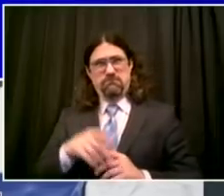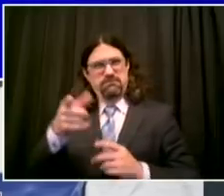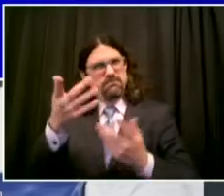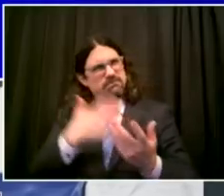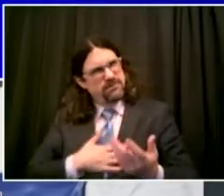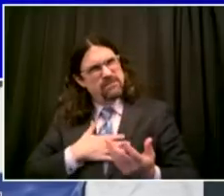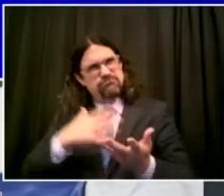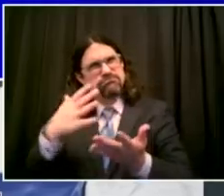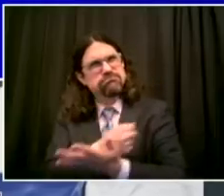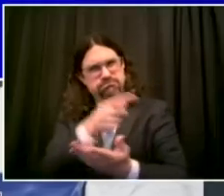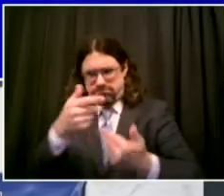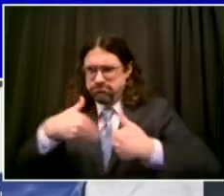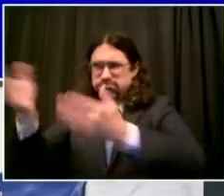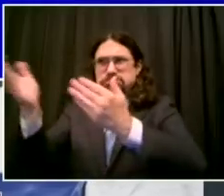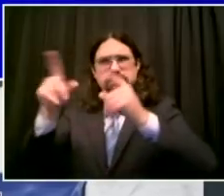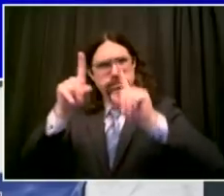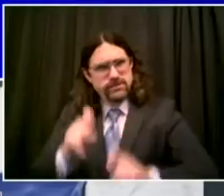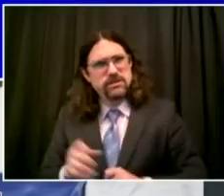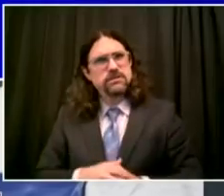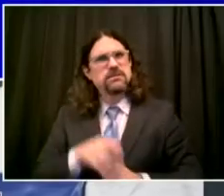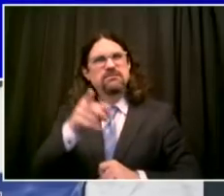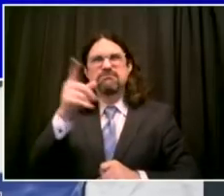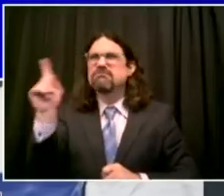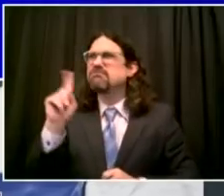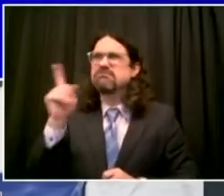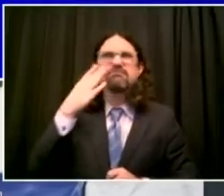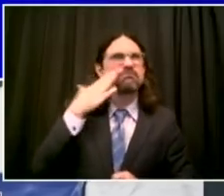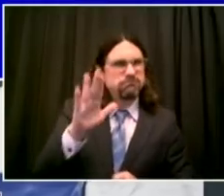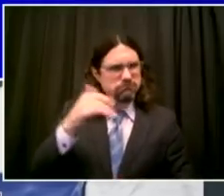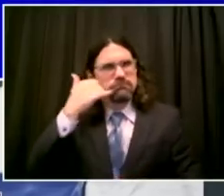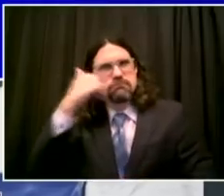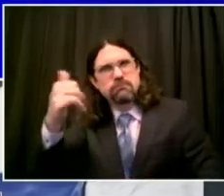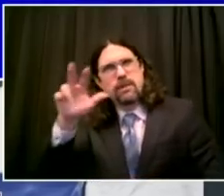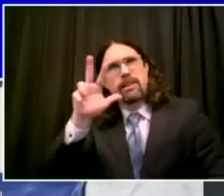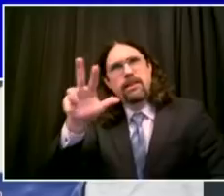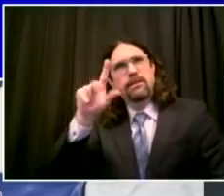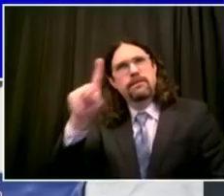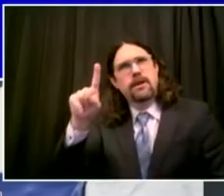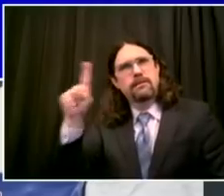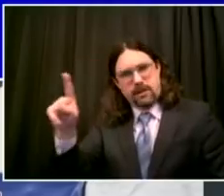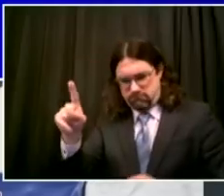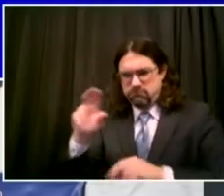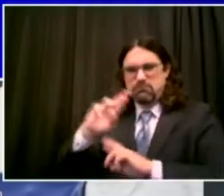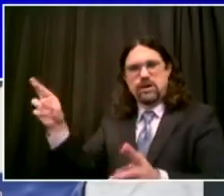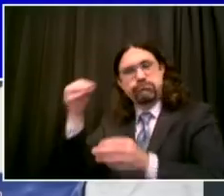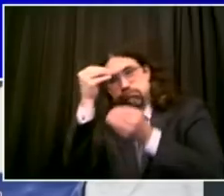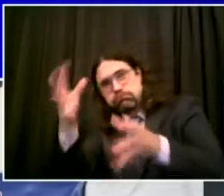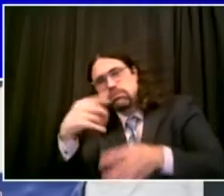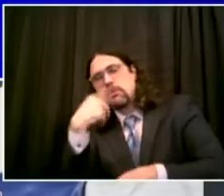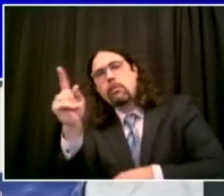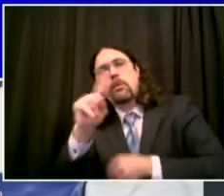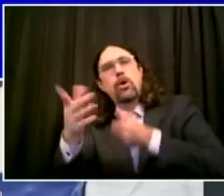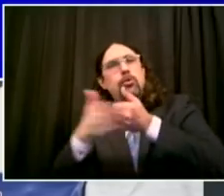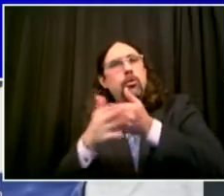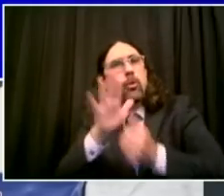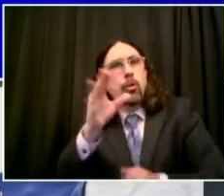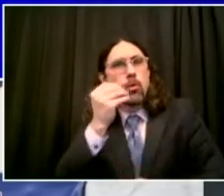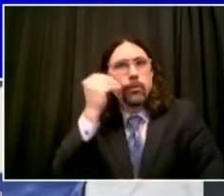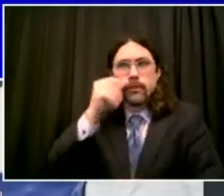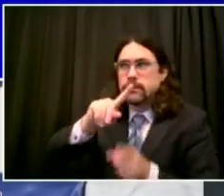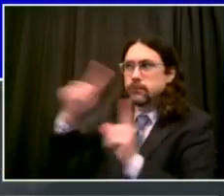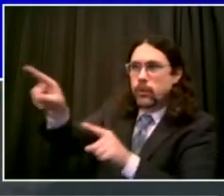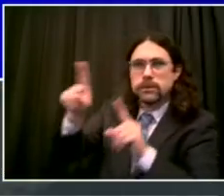nyc.gov/COVID-test. Now, over the next 5 weeks, we will be opening more and more testing sites. So first of all, we'll be